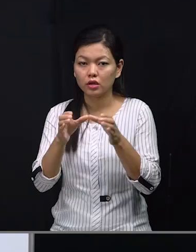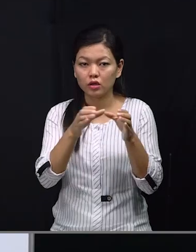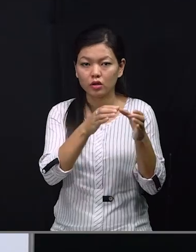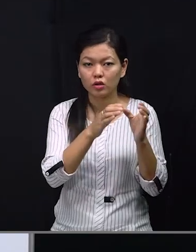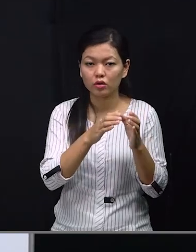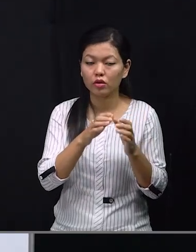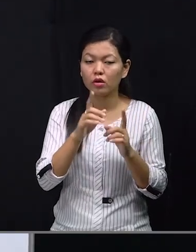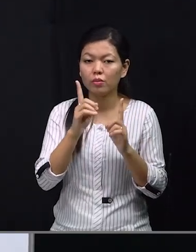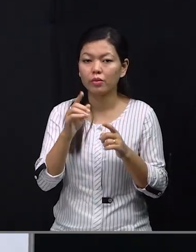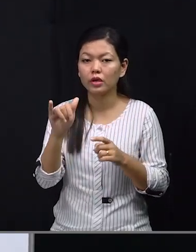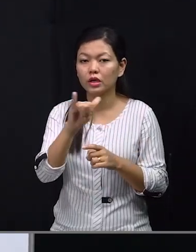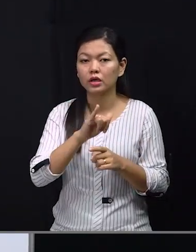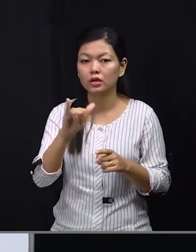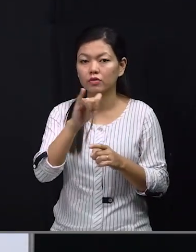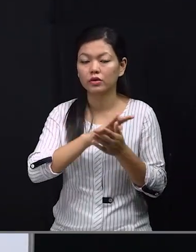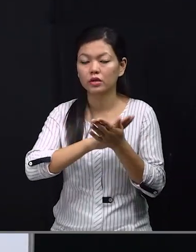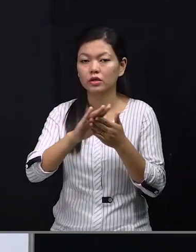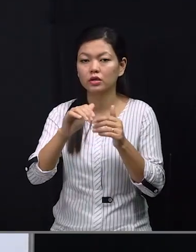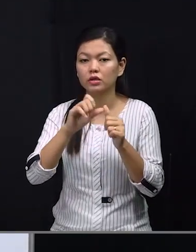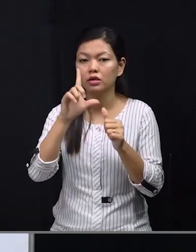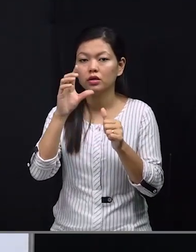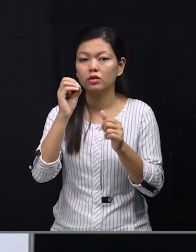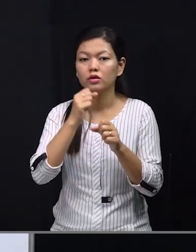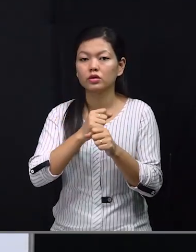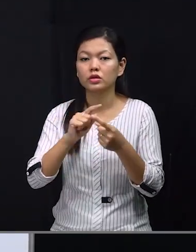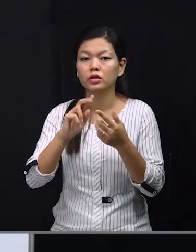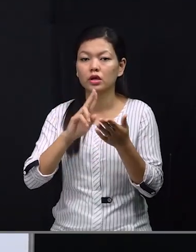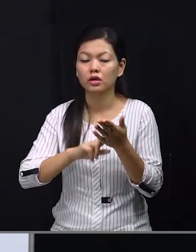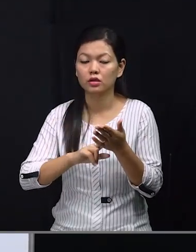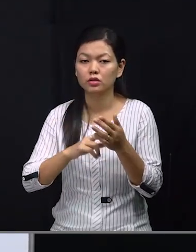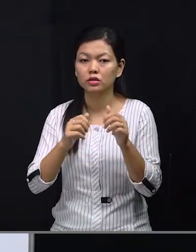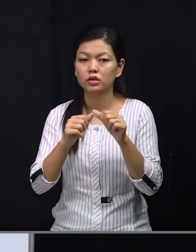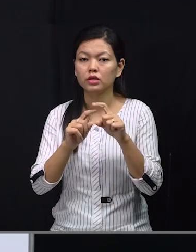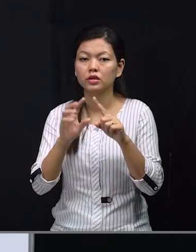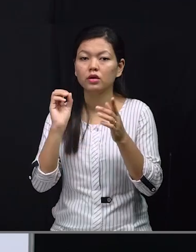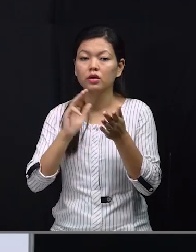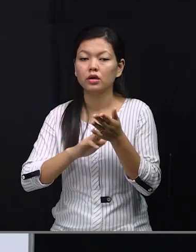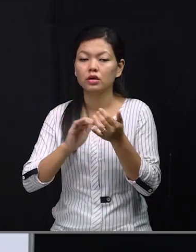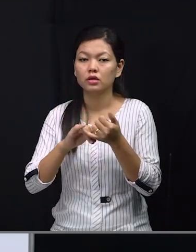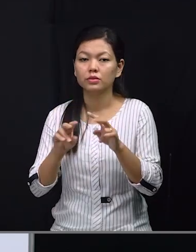different halogen atoms. If we have compounds like this, the molecular mass